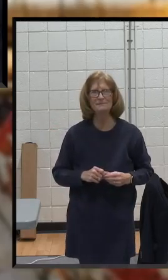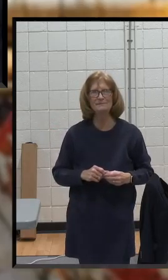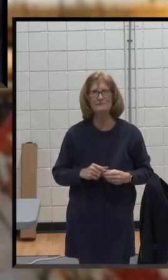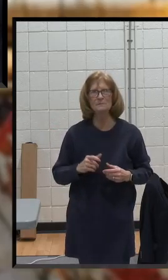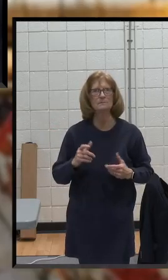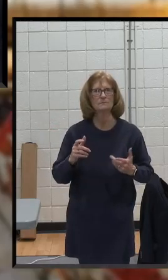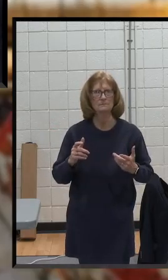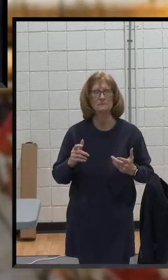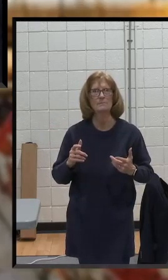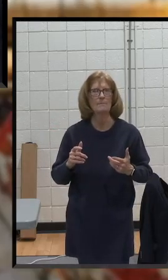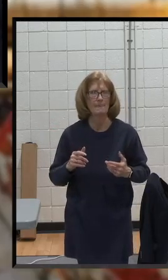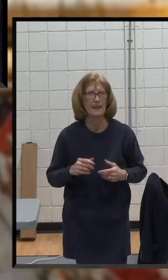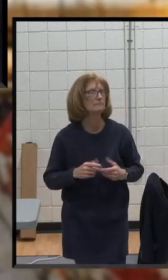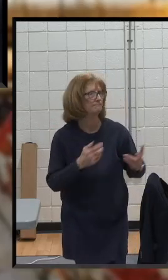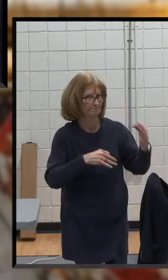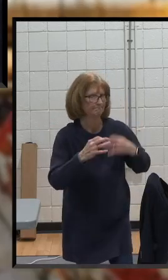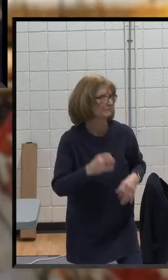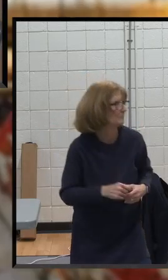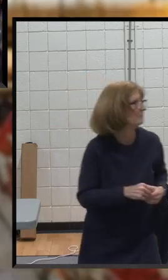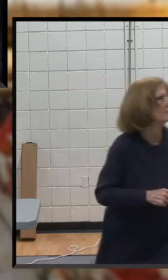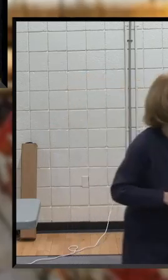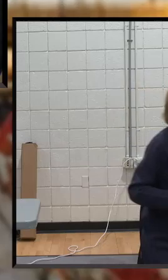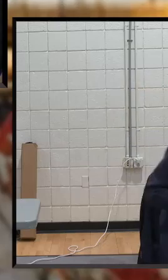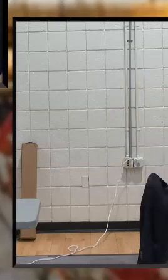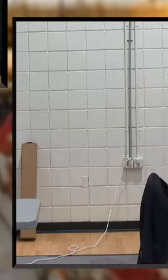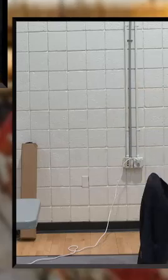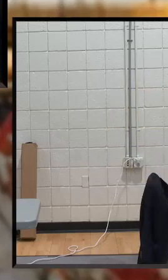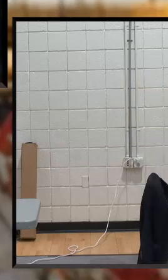move through it as quick as possible.